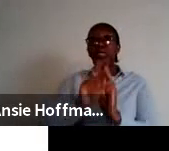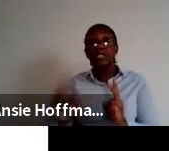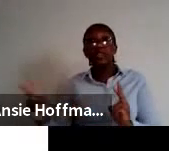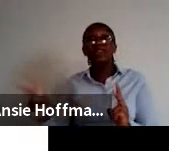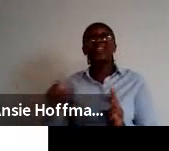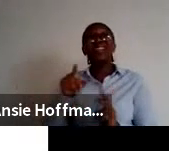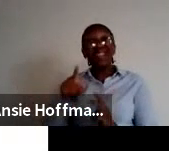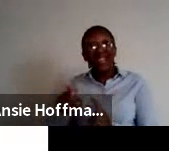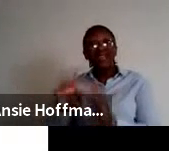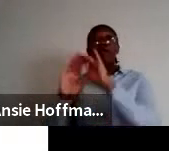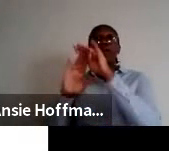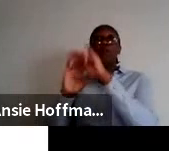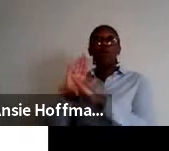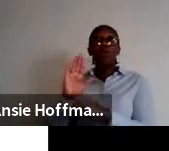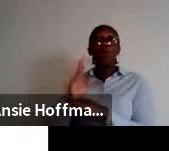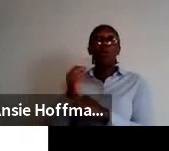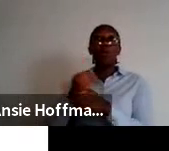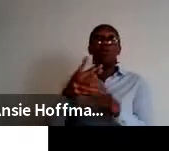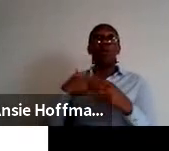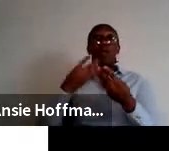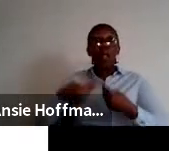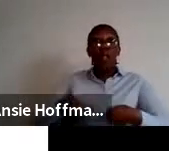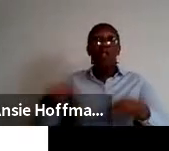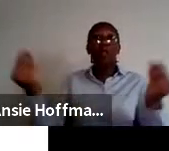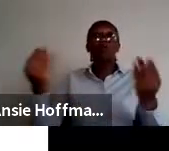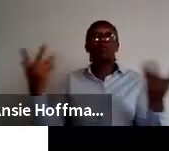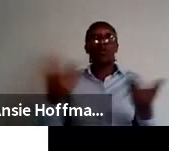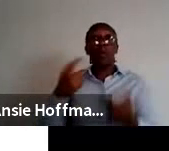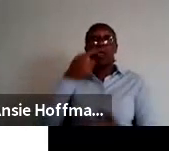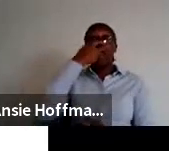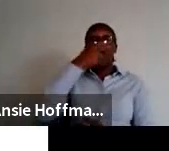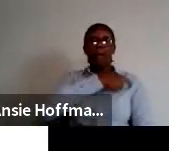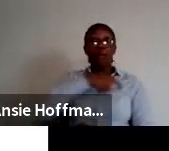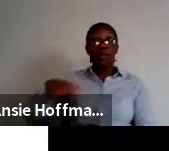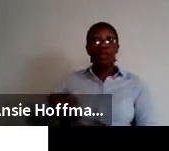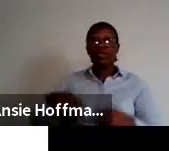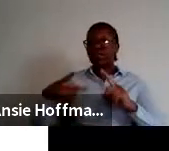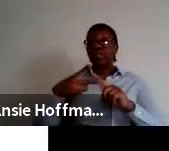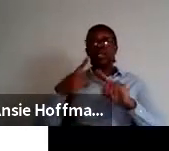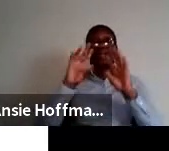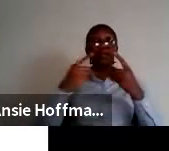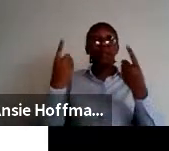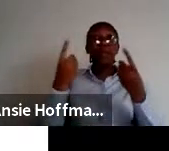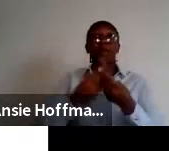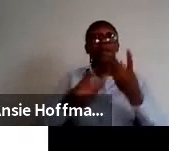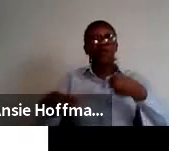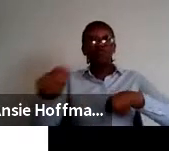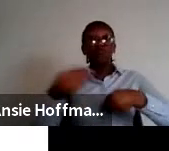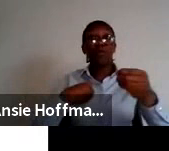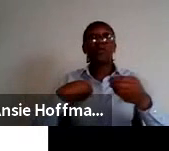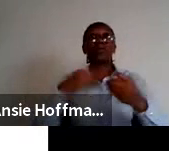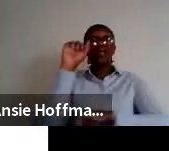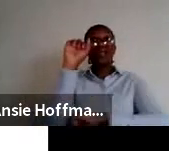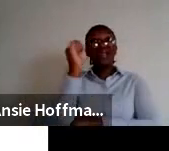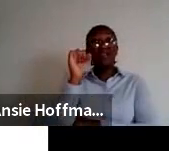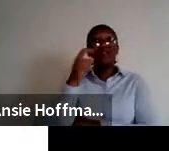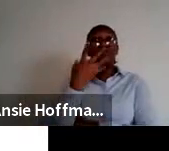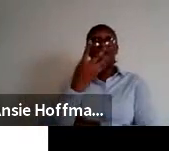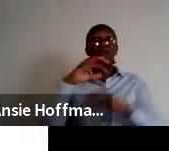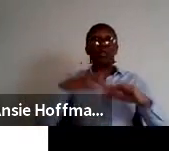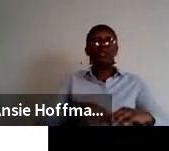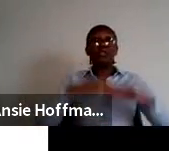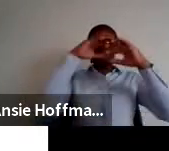the program that has been launched by the president and led by the Department of Trade and Industry to develop the master plans aimed